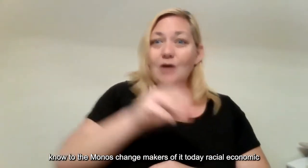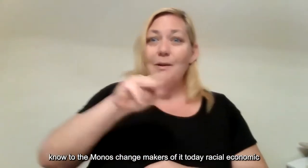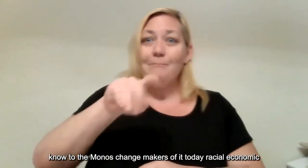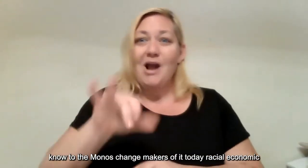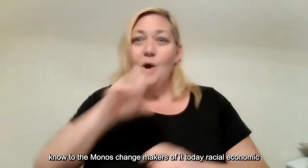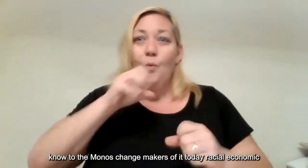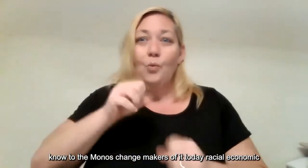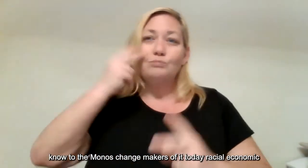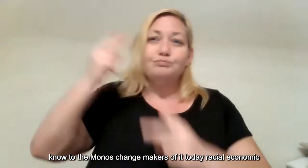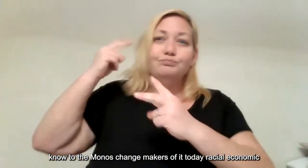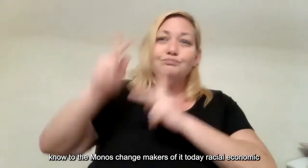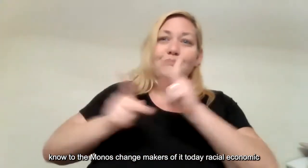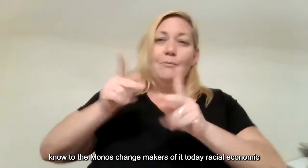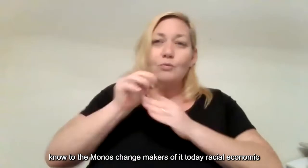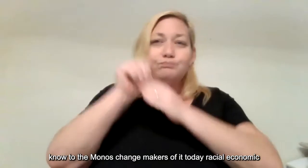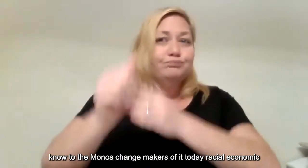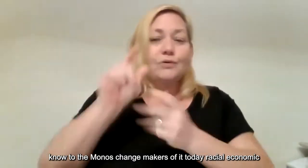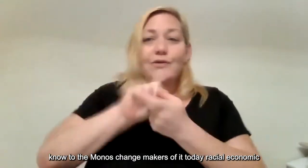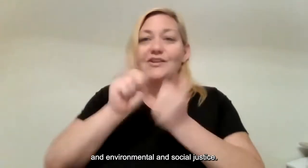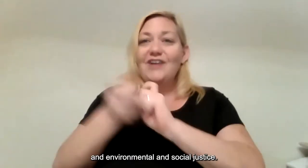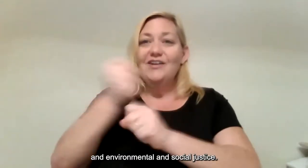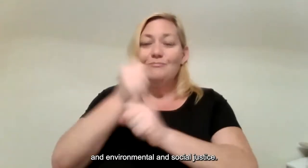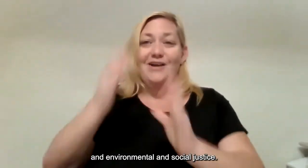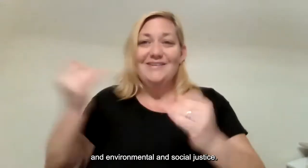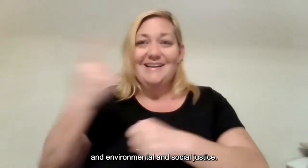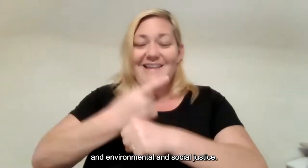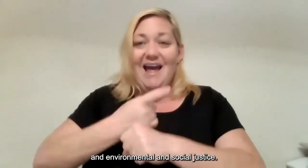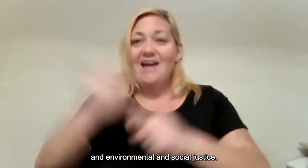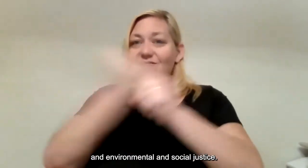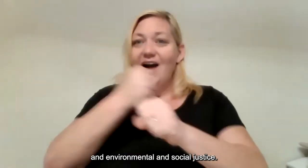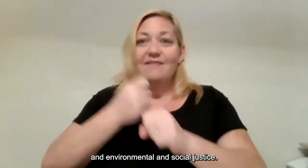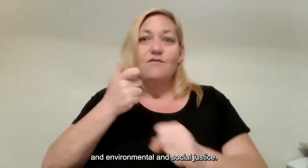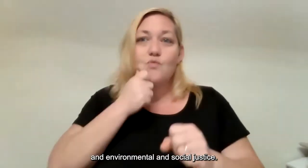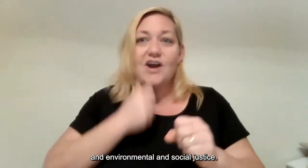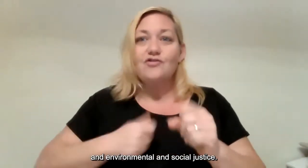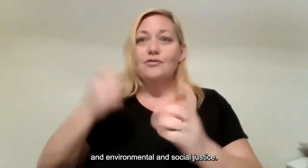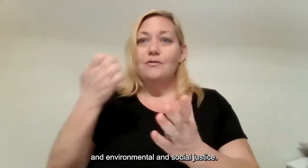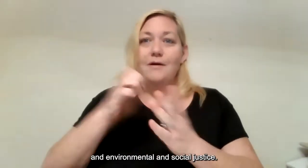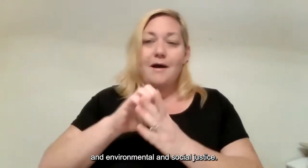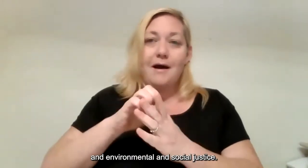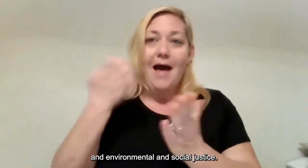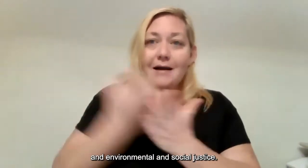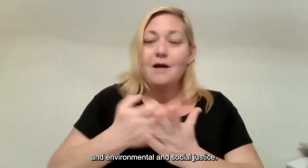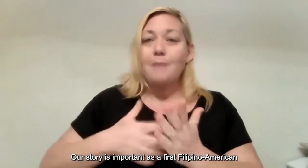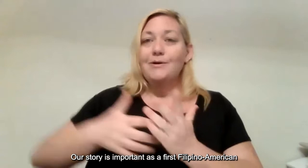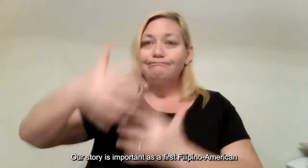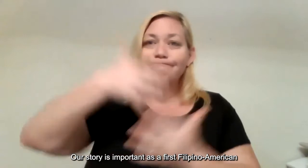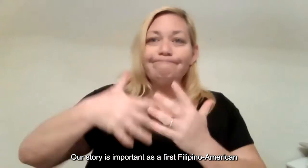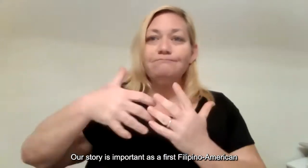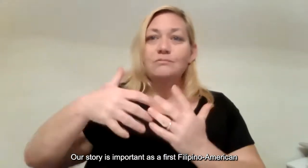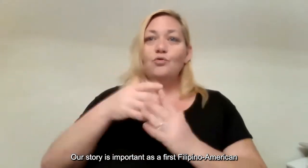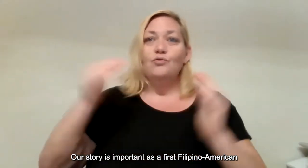workers movement, to the change makers of today, fighting for racial, economic, environmental, and social justice.